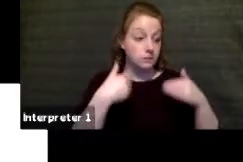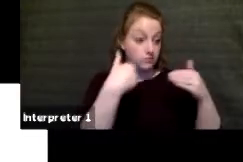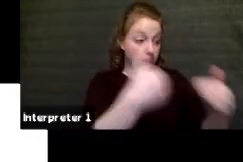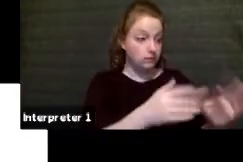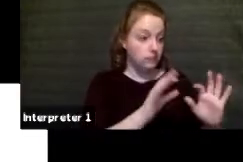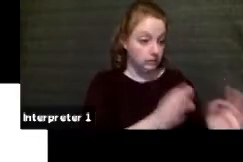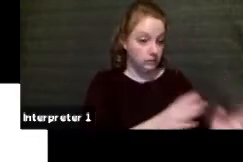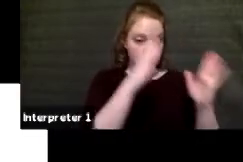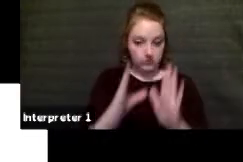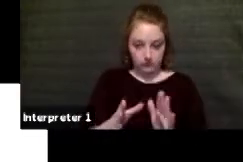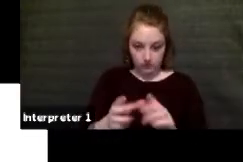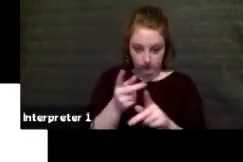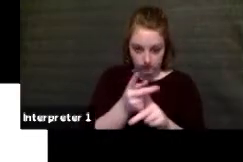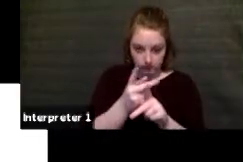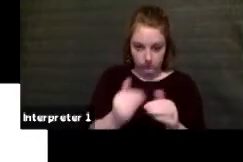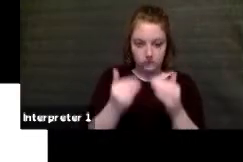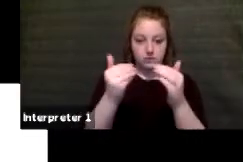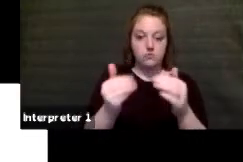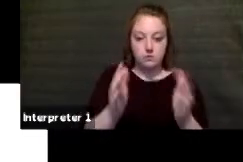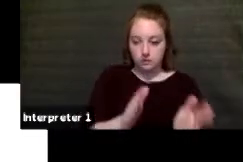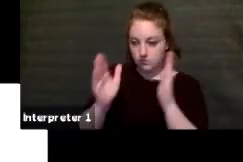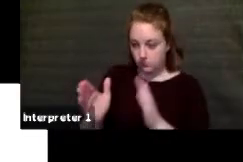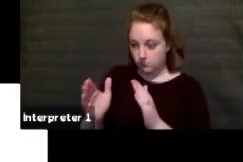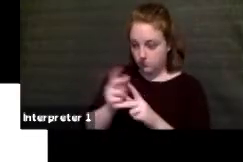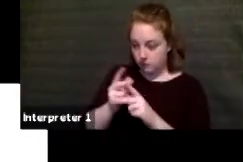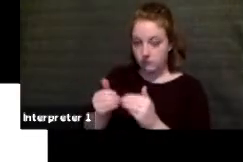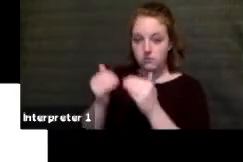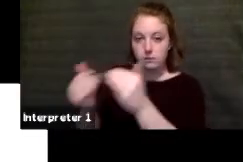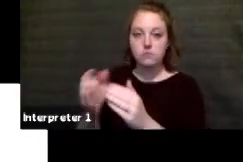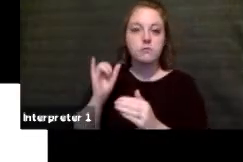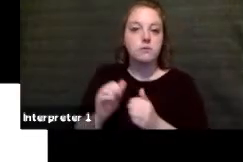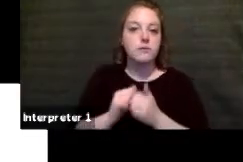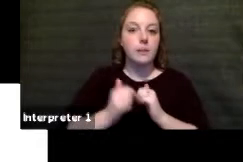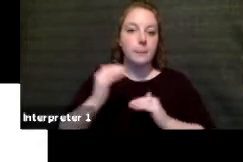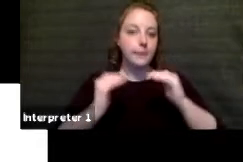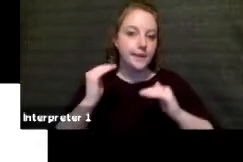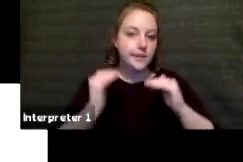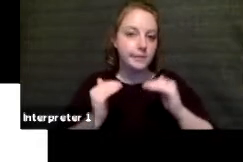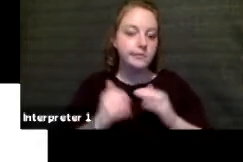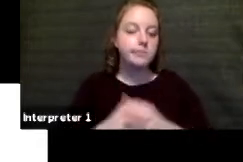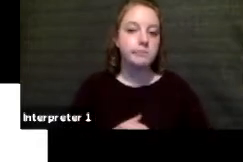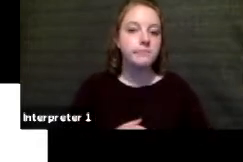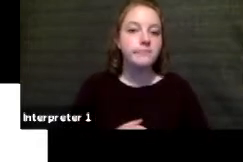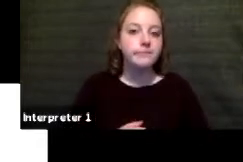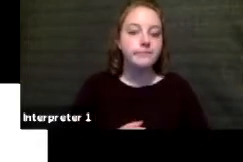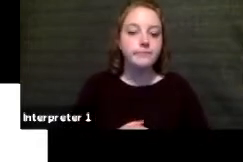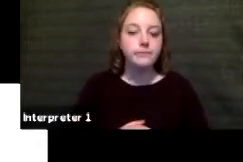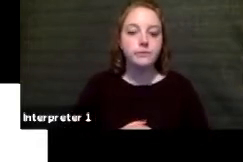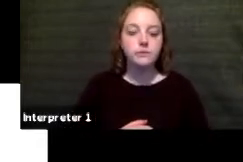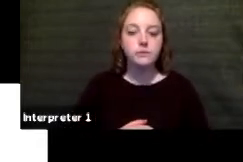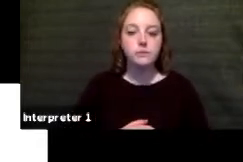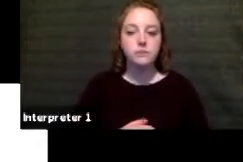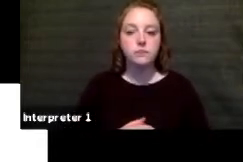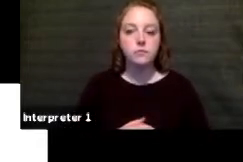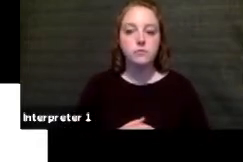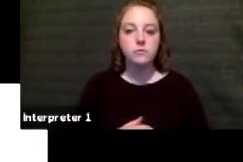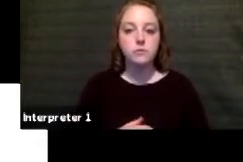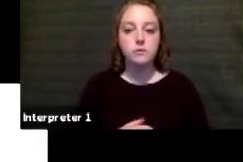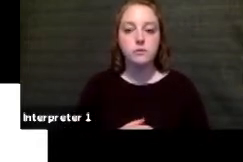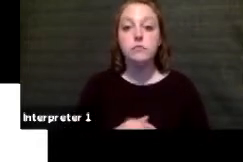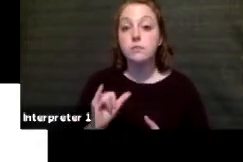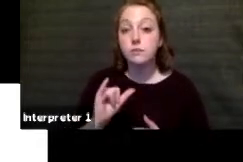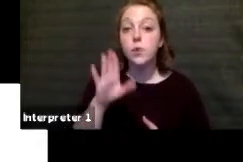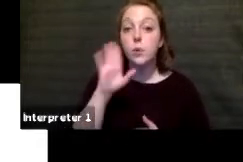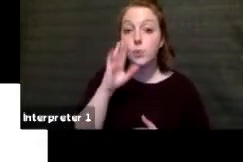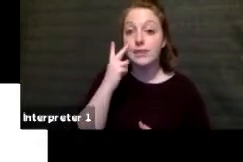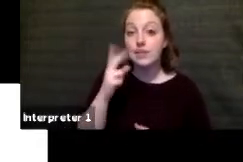were able to balance the bonding capacity with everything else. Additionally, you'll see that Austin ISD is